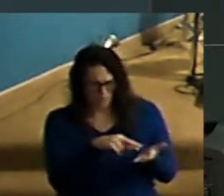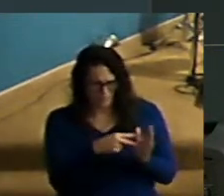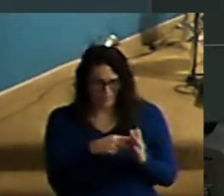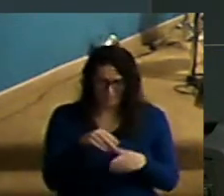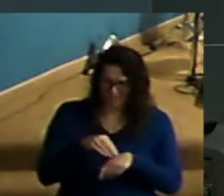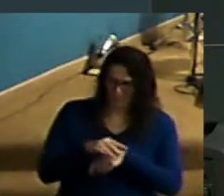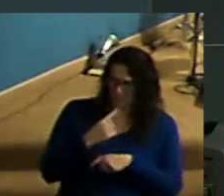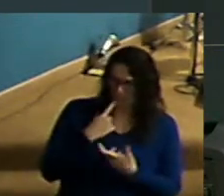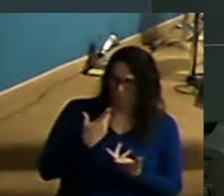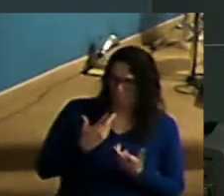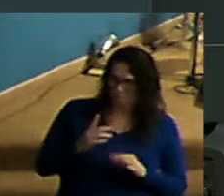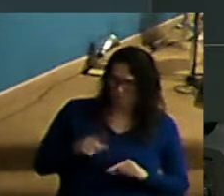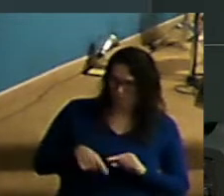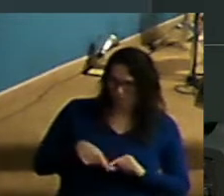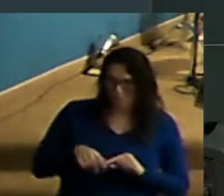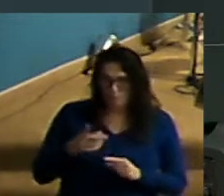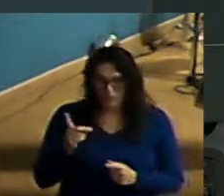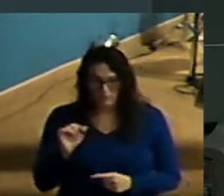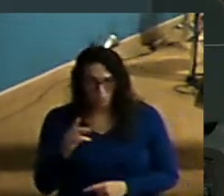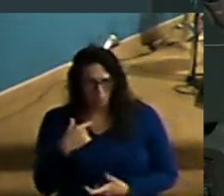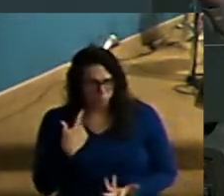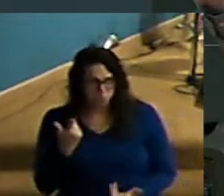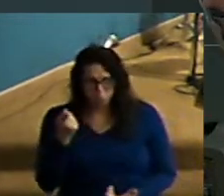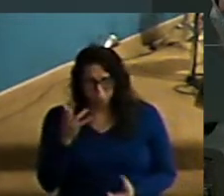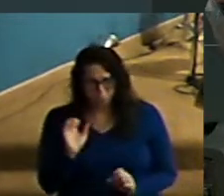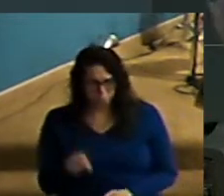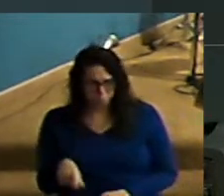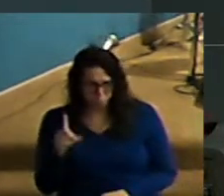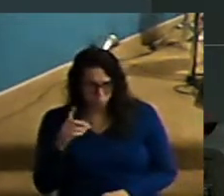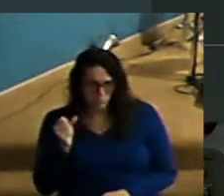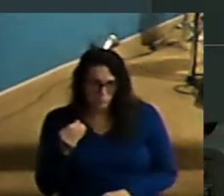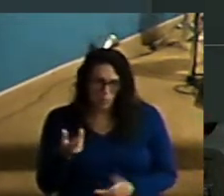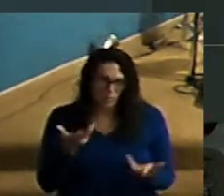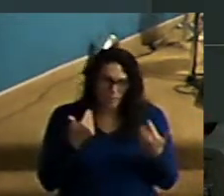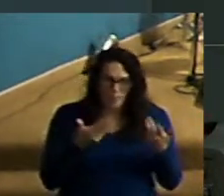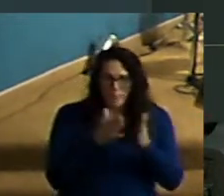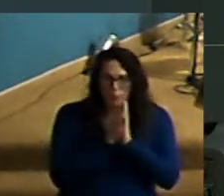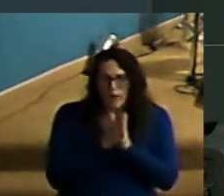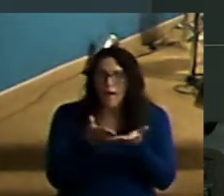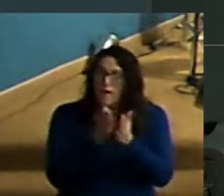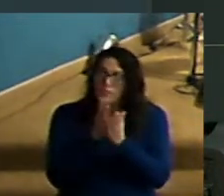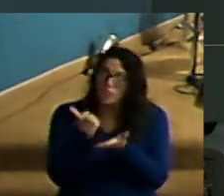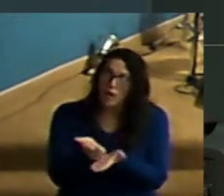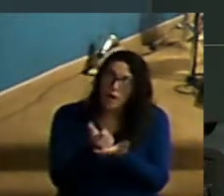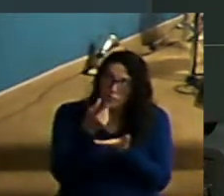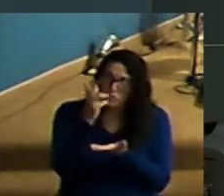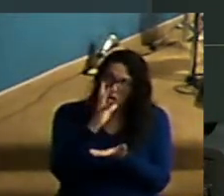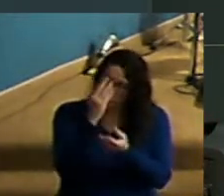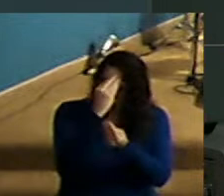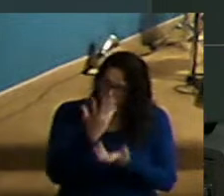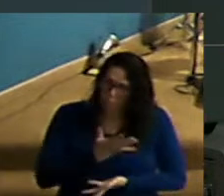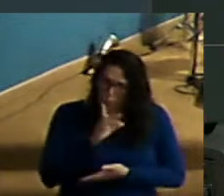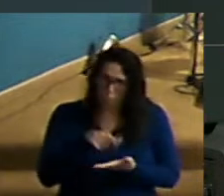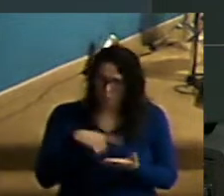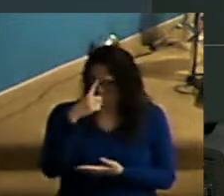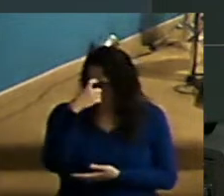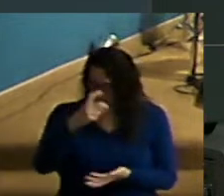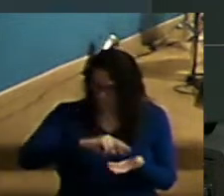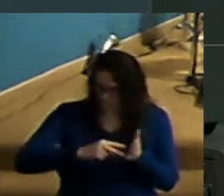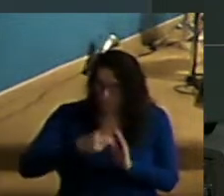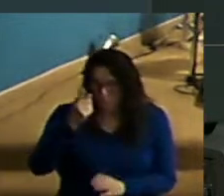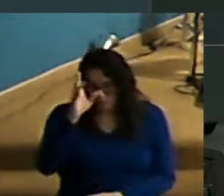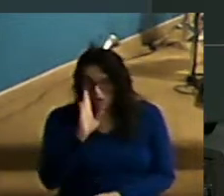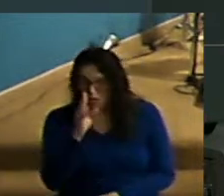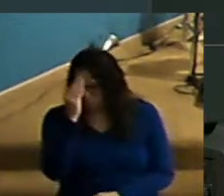nobody can do that, only God can. And so Daniel gets his friends, say, we better pray. And so they pray and ask for help for that dream. God answers the prayer.